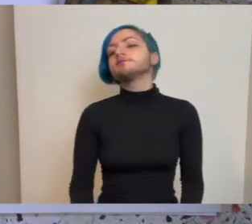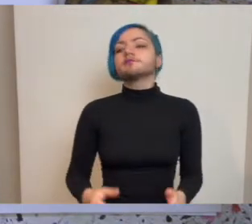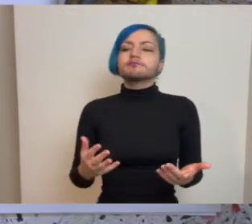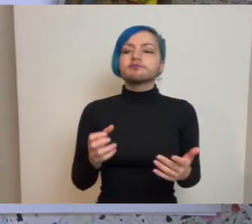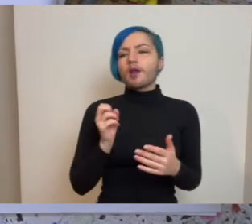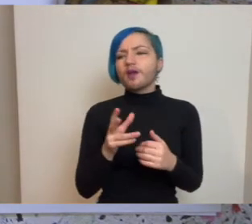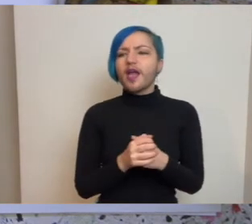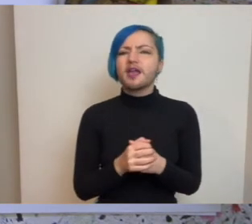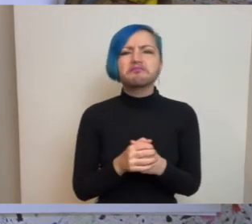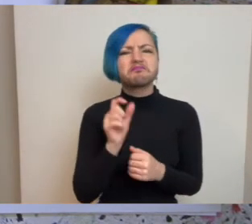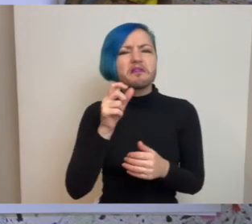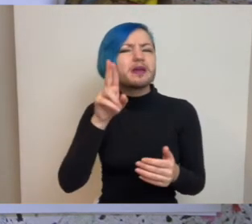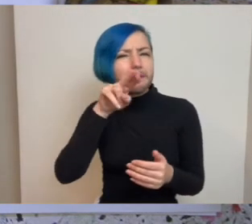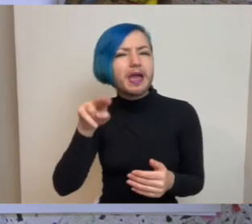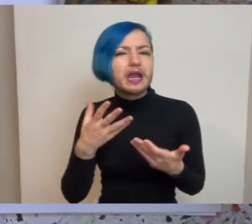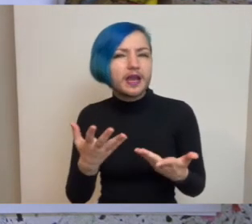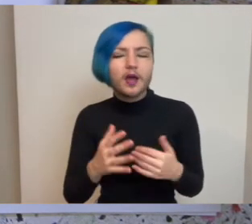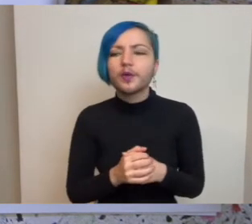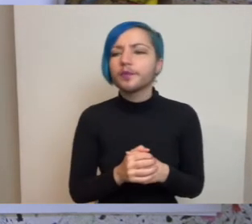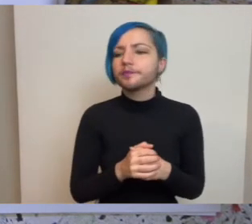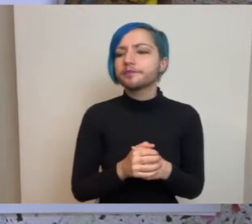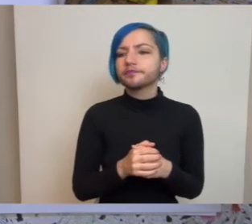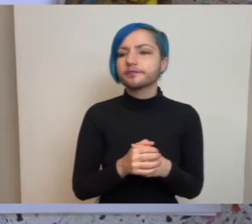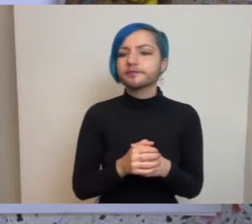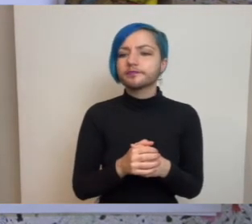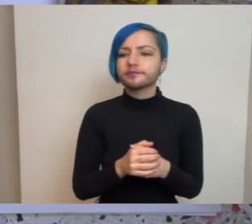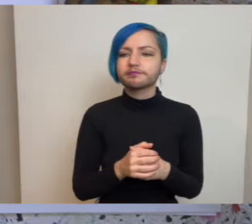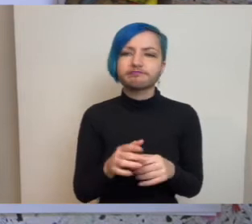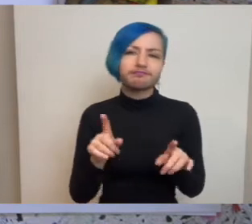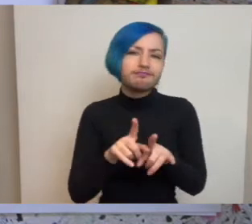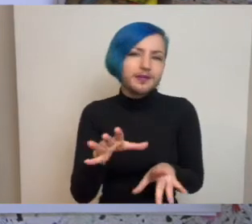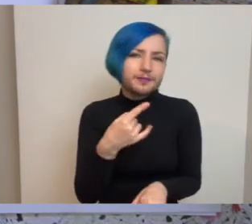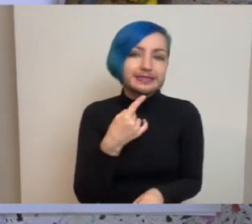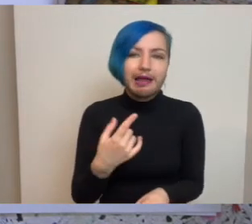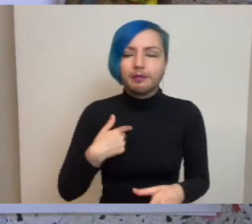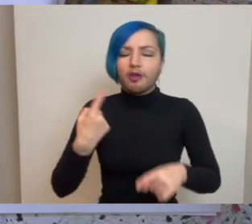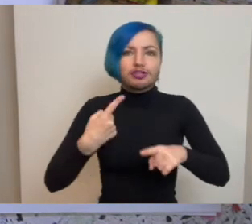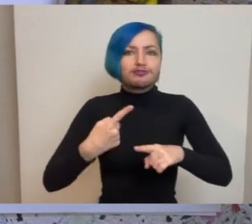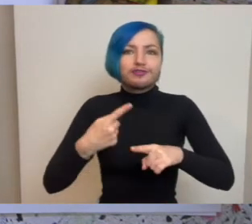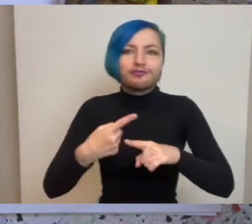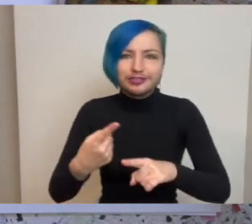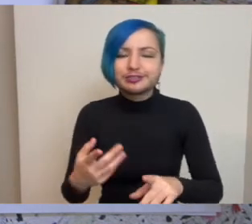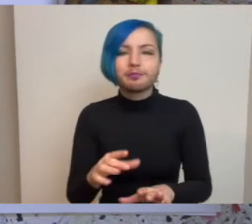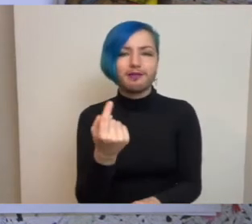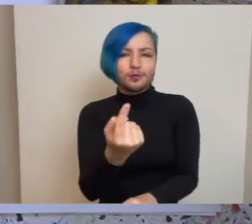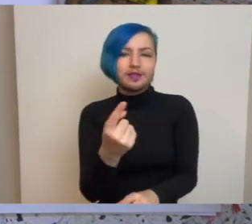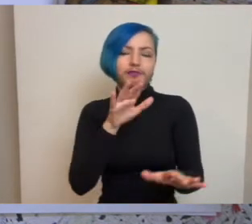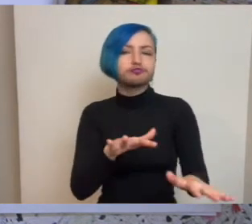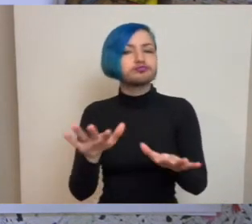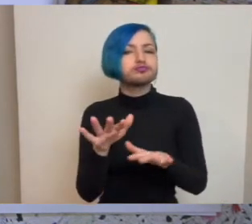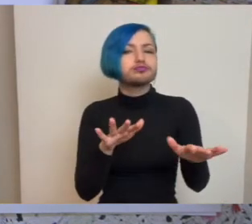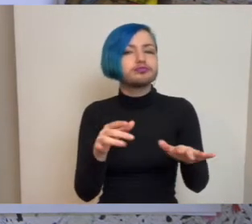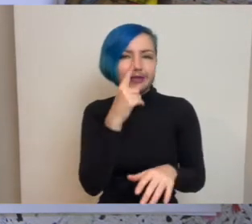this. I might just get the paint out. Again, like I said, I'm rushing through this, but you can really take your